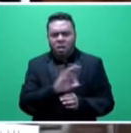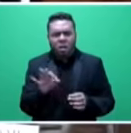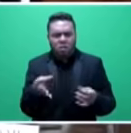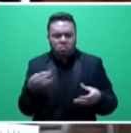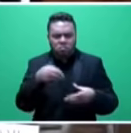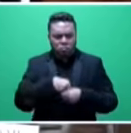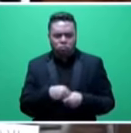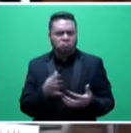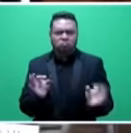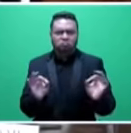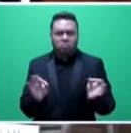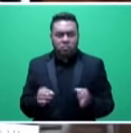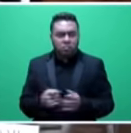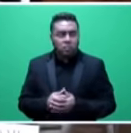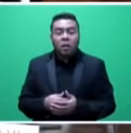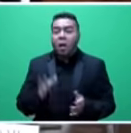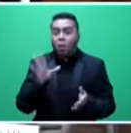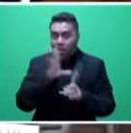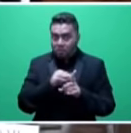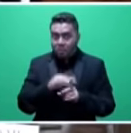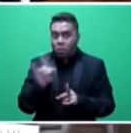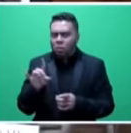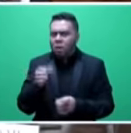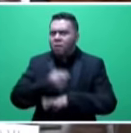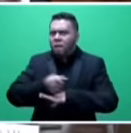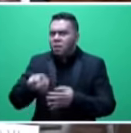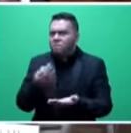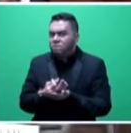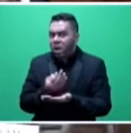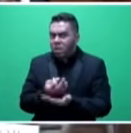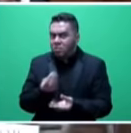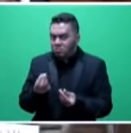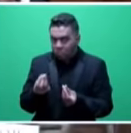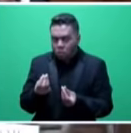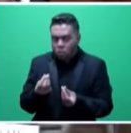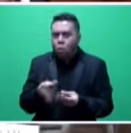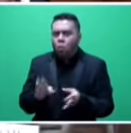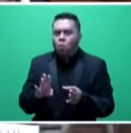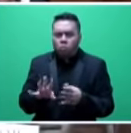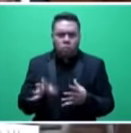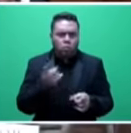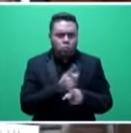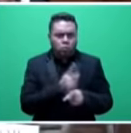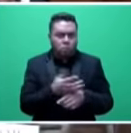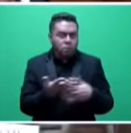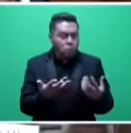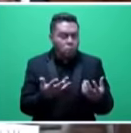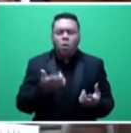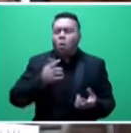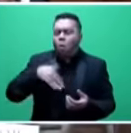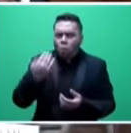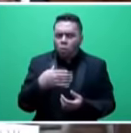when I discussed the subject of government finance and pertinent issues related to the economy. We always